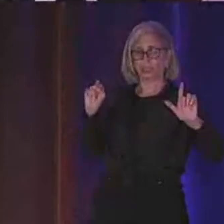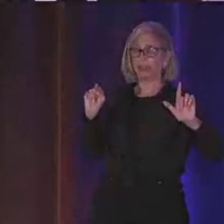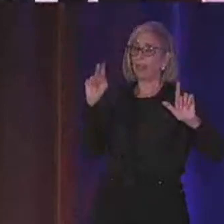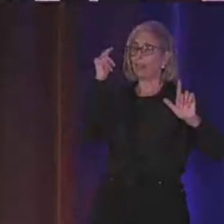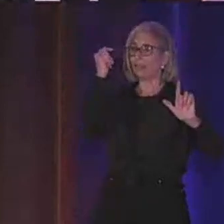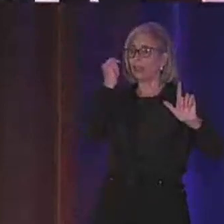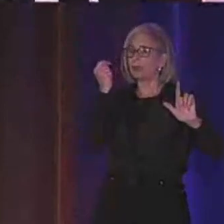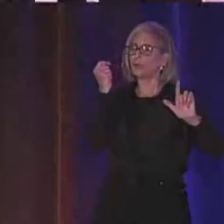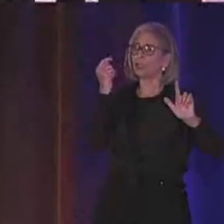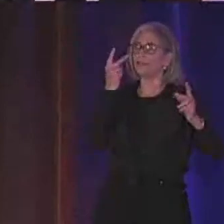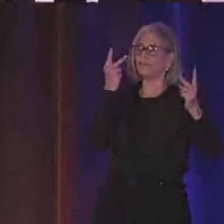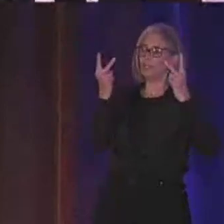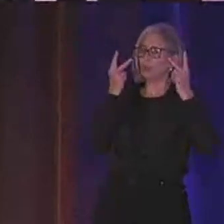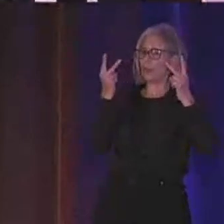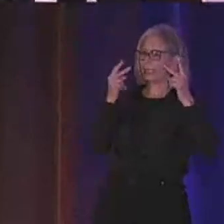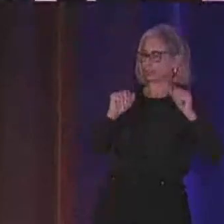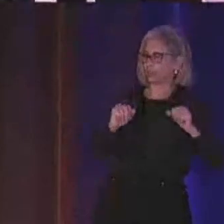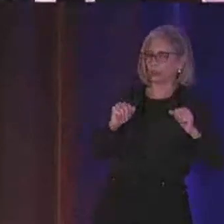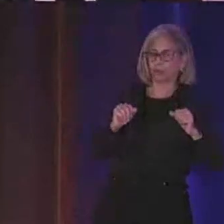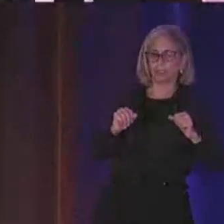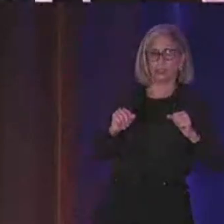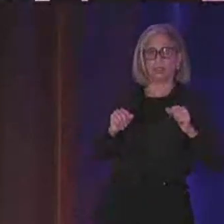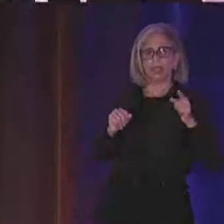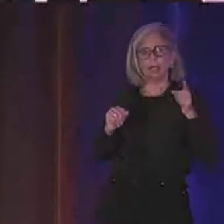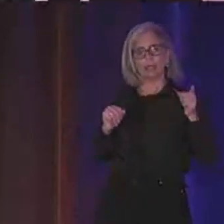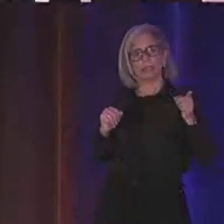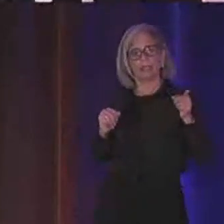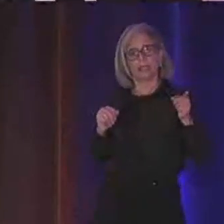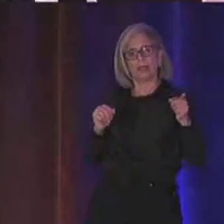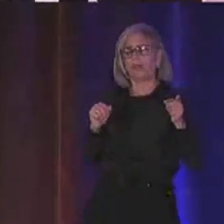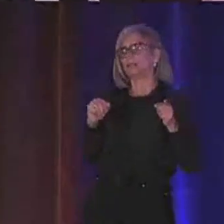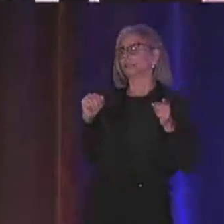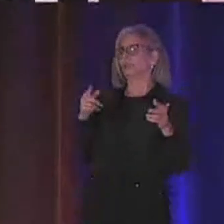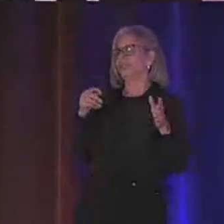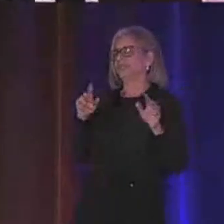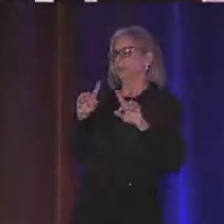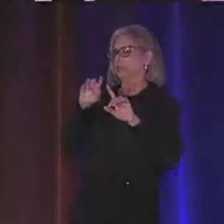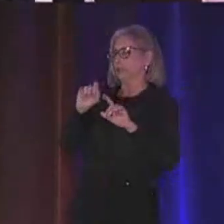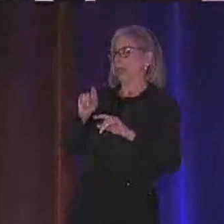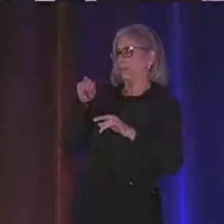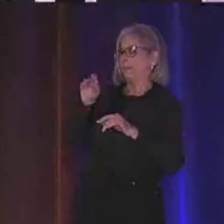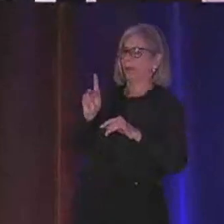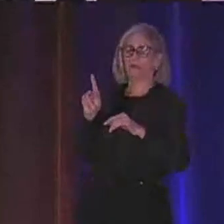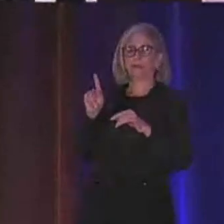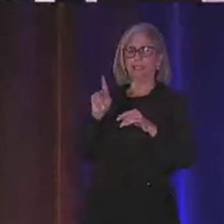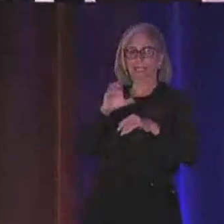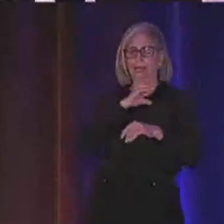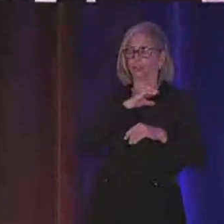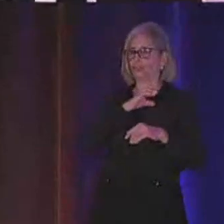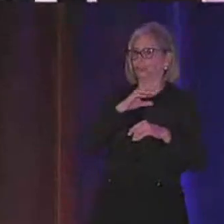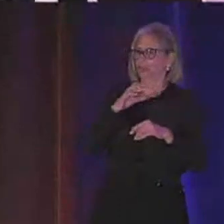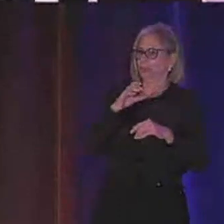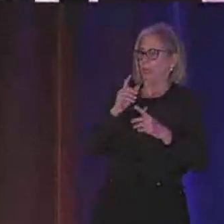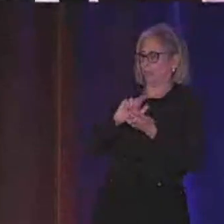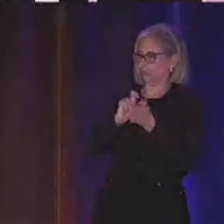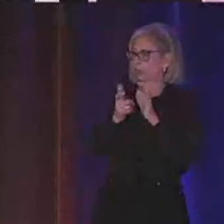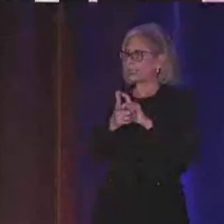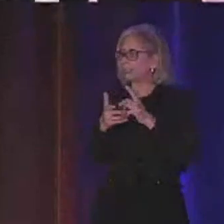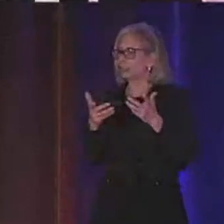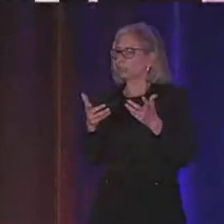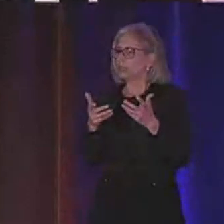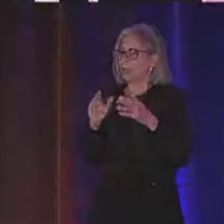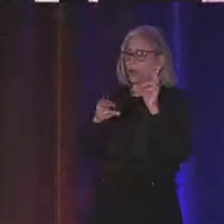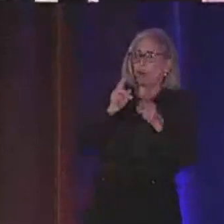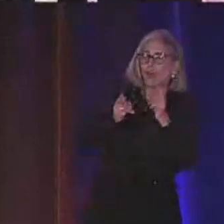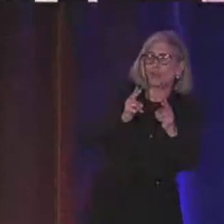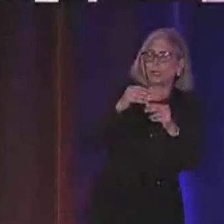transaction visualizer. You can see these are South Park character heads. Those are transactions. And they're kind of